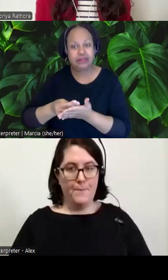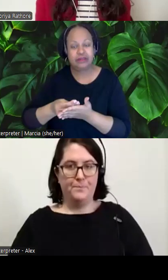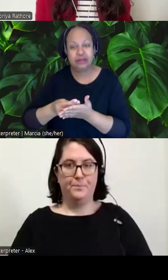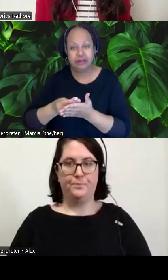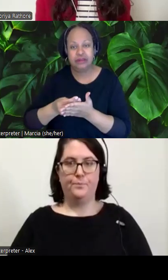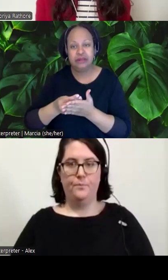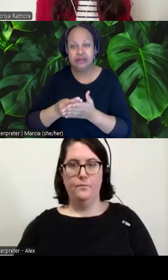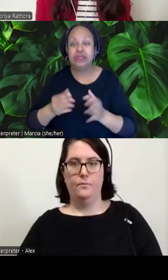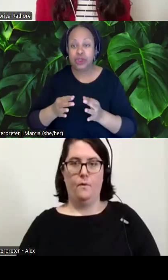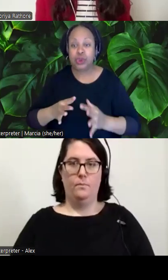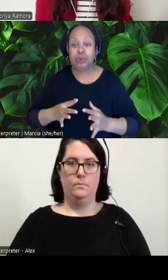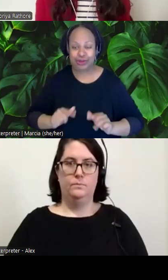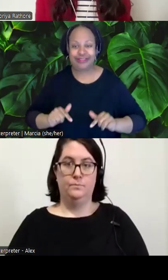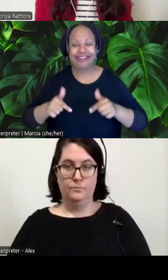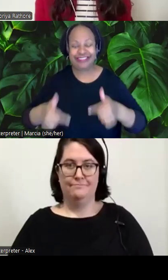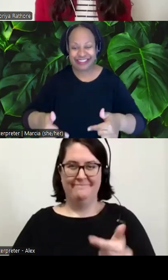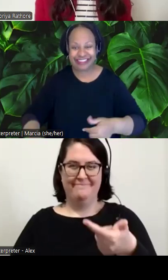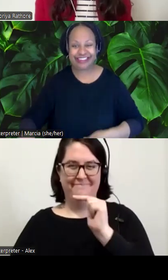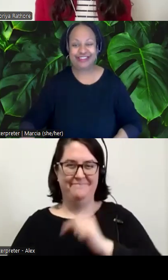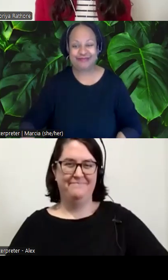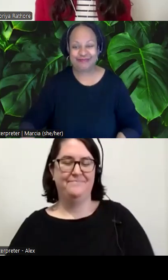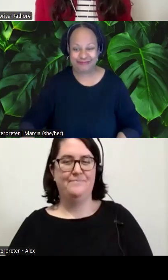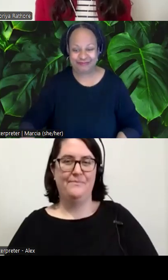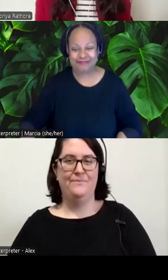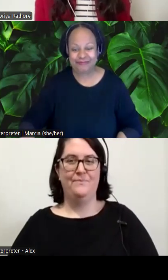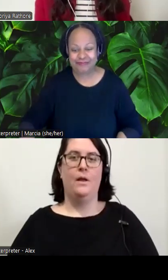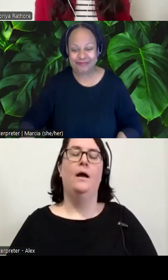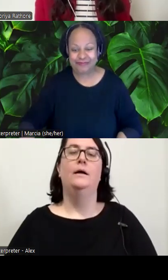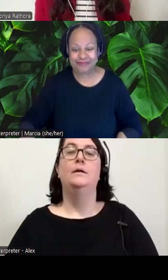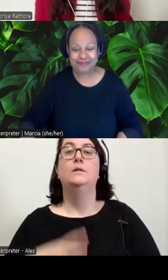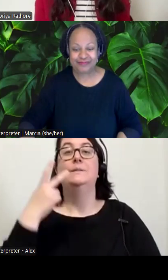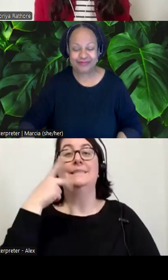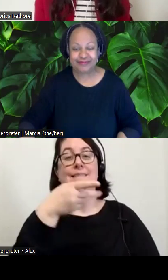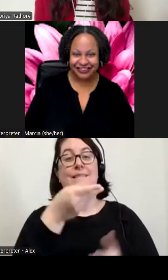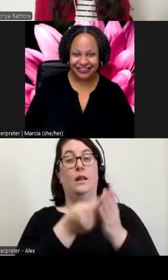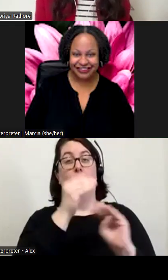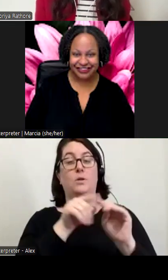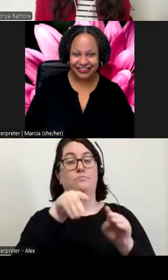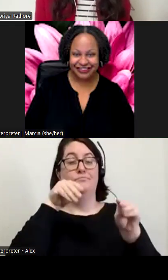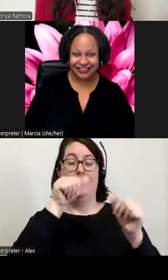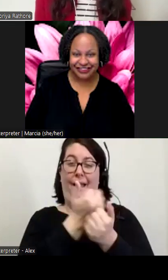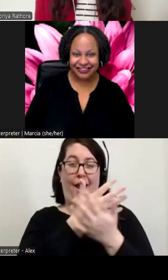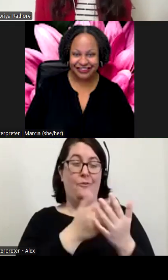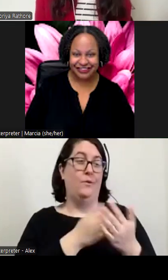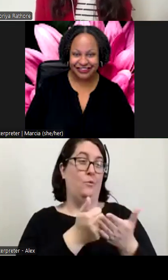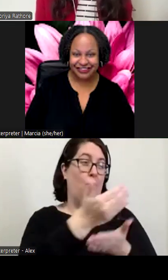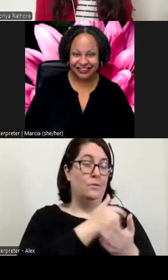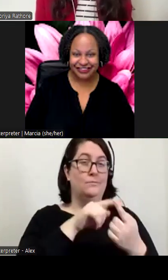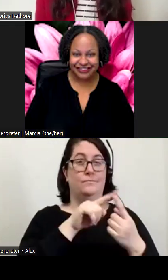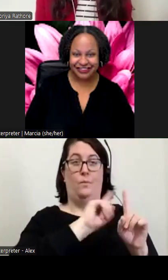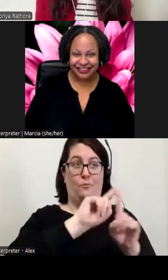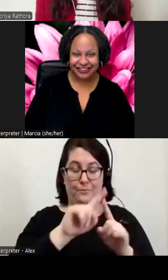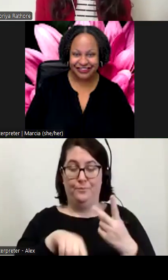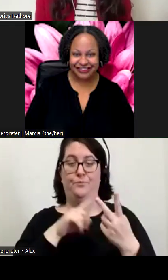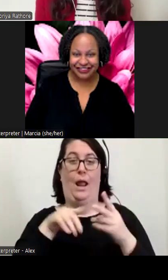You're going to see in the budget that we ask you to fill out all your revenue sources and your expenses. You want to make sure